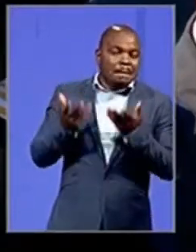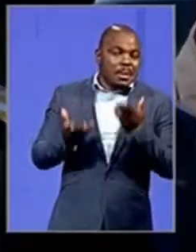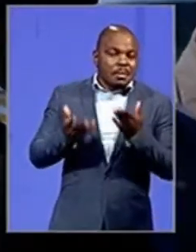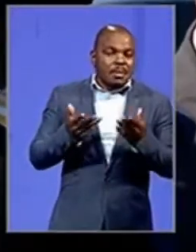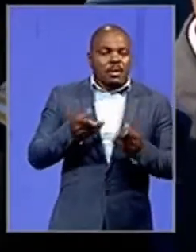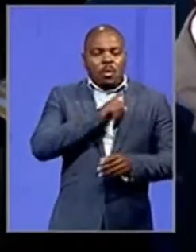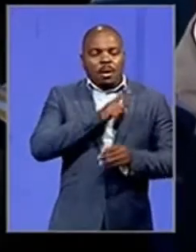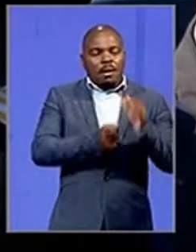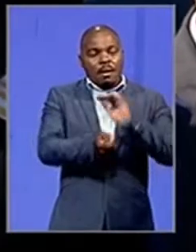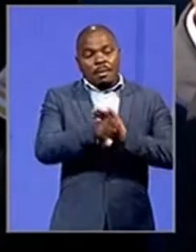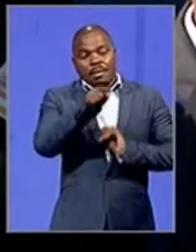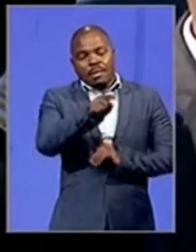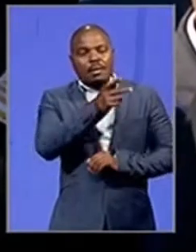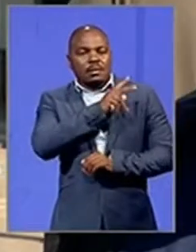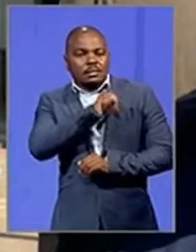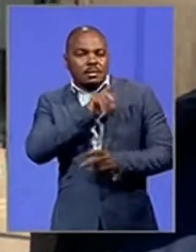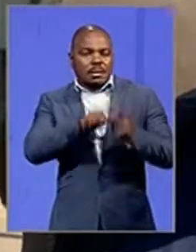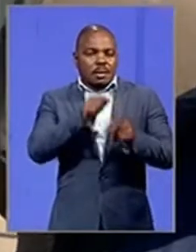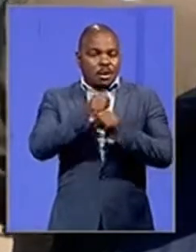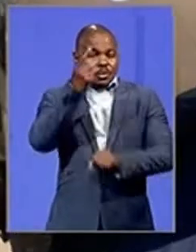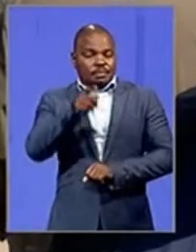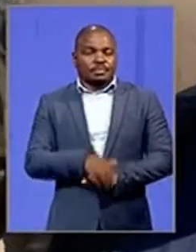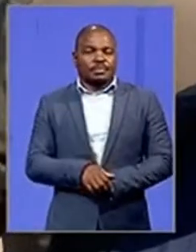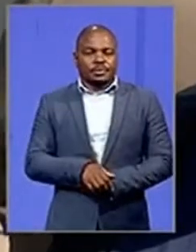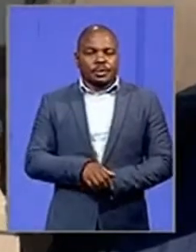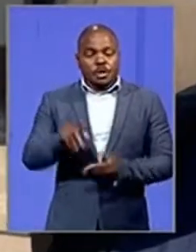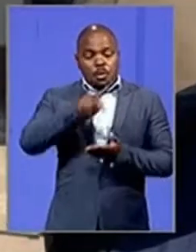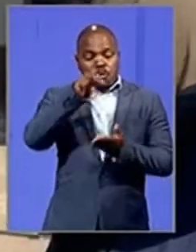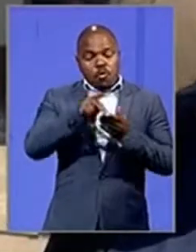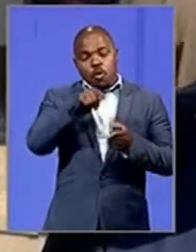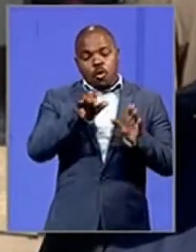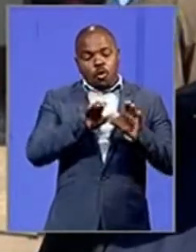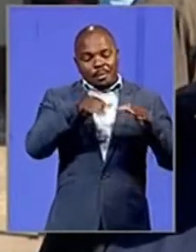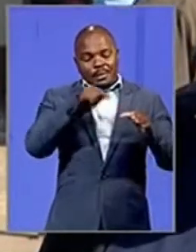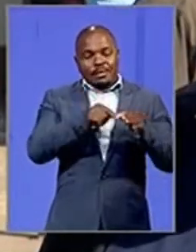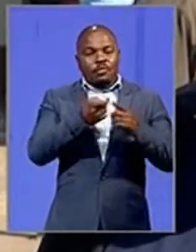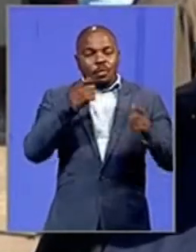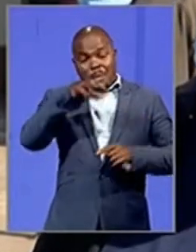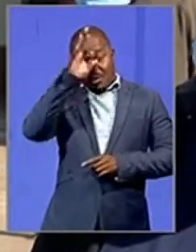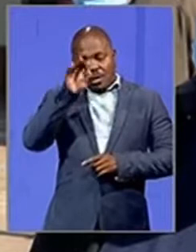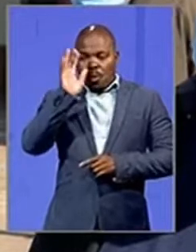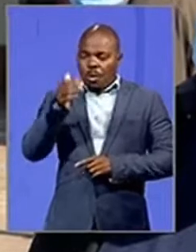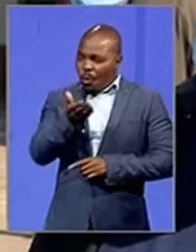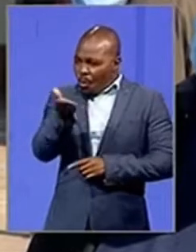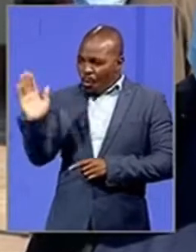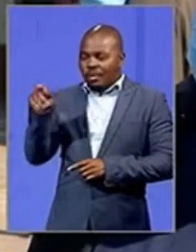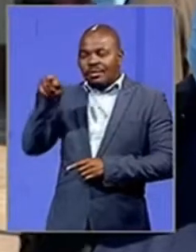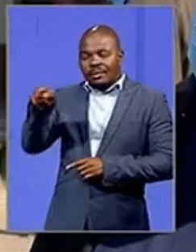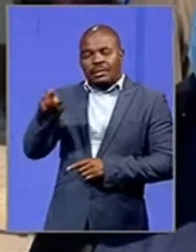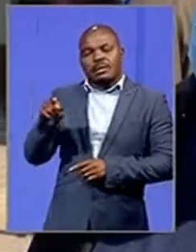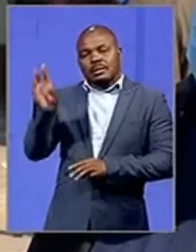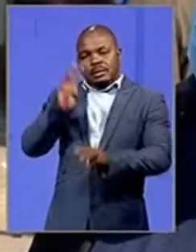kwa KwaZulu-Natal le Gauteng. The Portfolio Committee of Police will call the entire JCPS